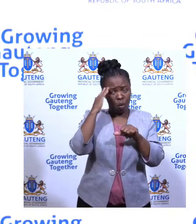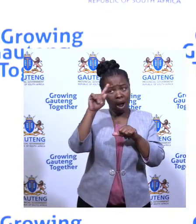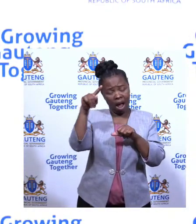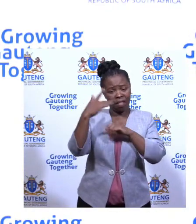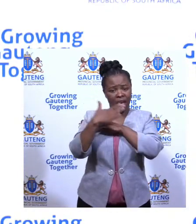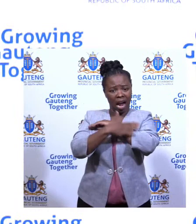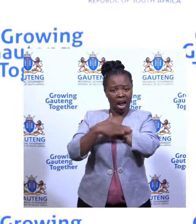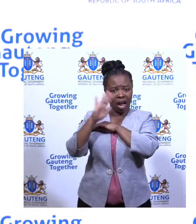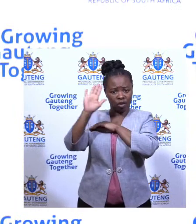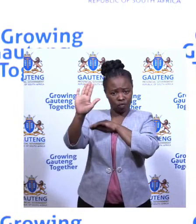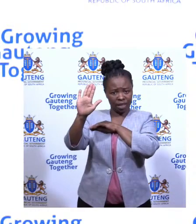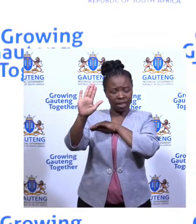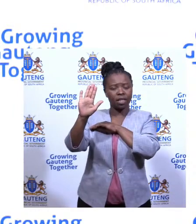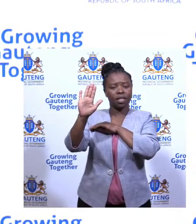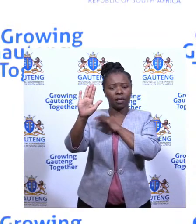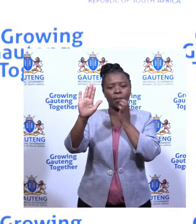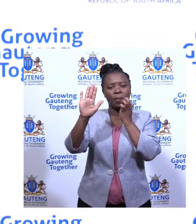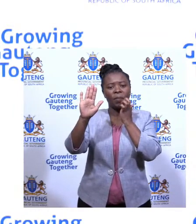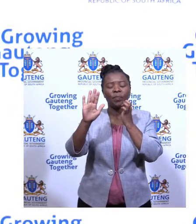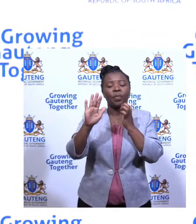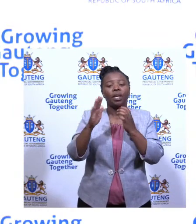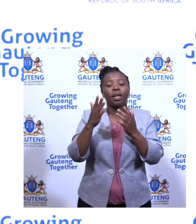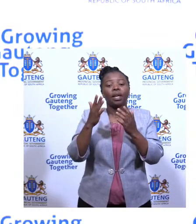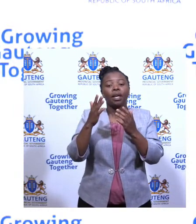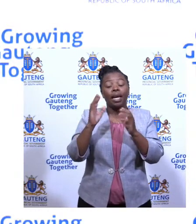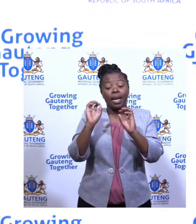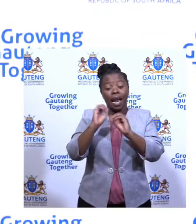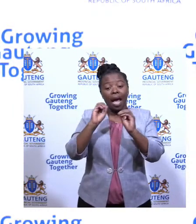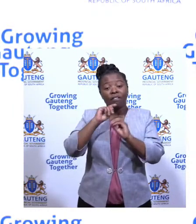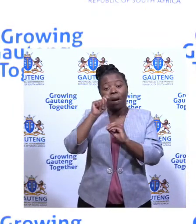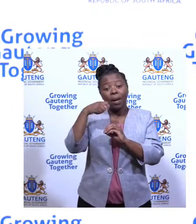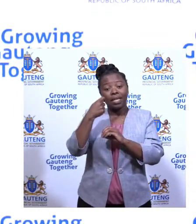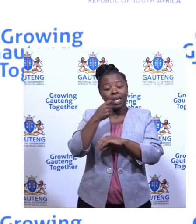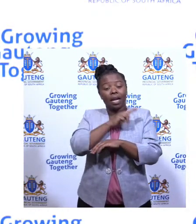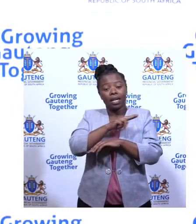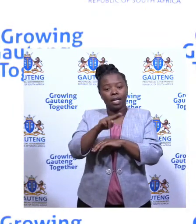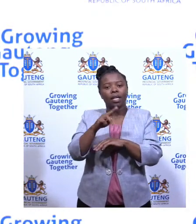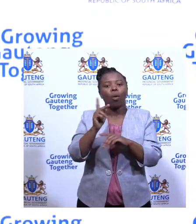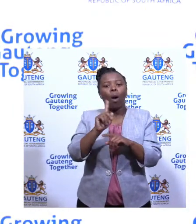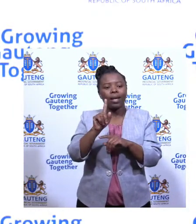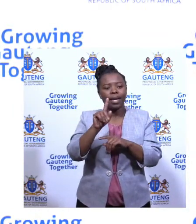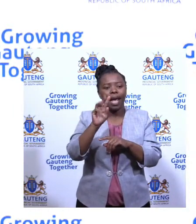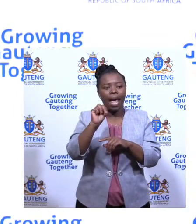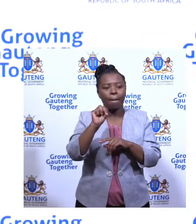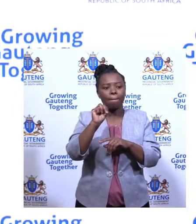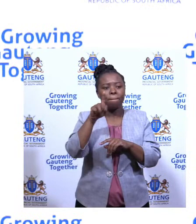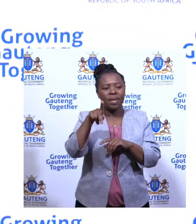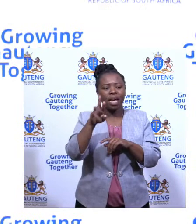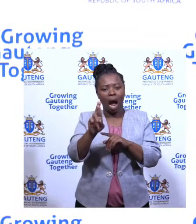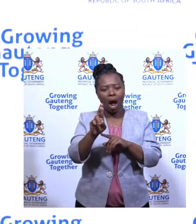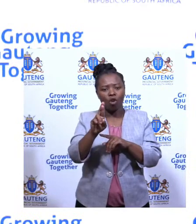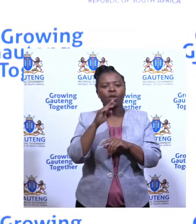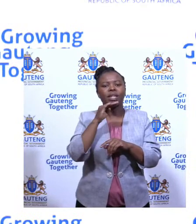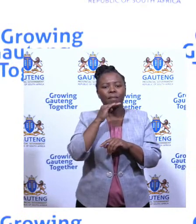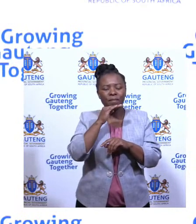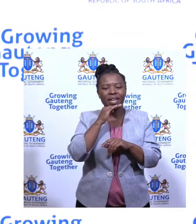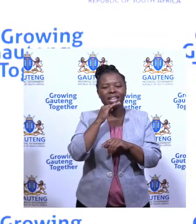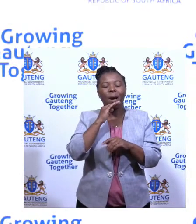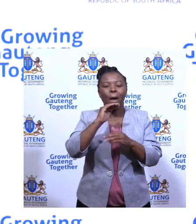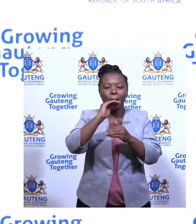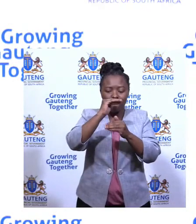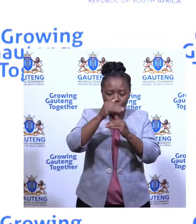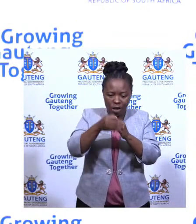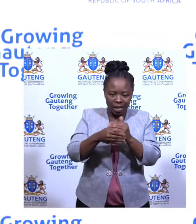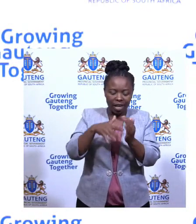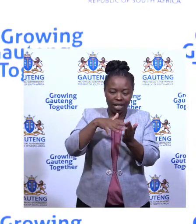countries is that one of the important non-pharmaceutical interventions, it is an NPI, is about protecting the vulnerable